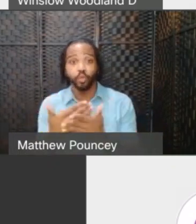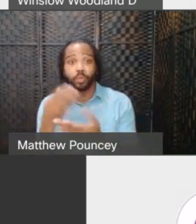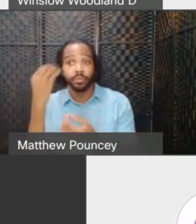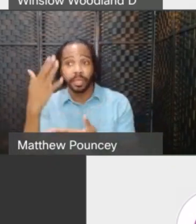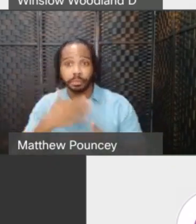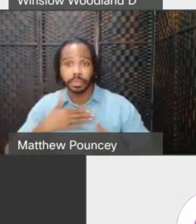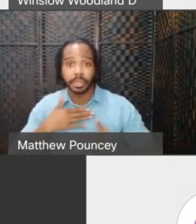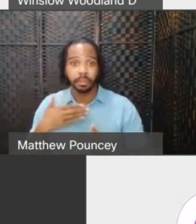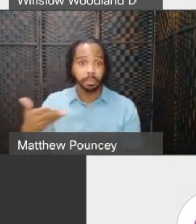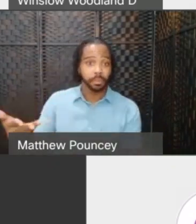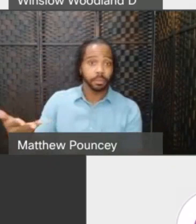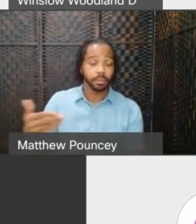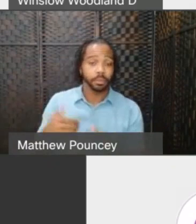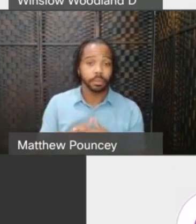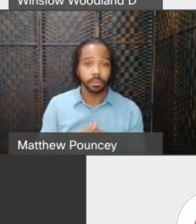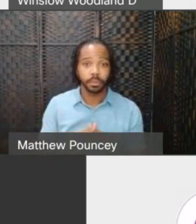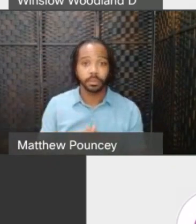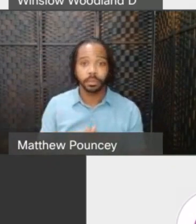that.